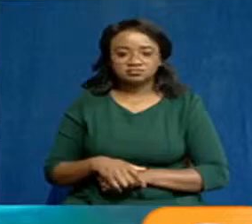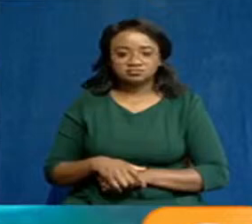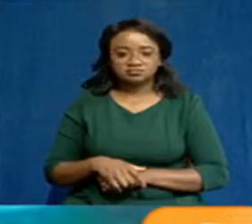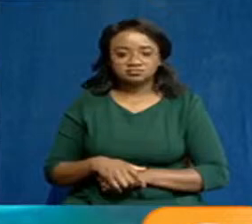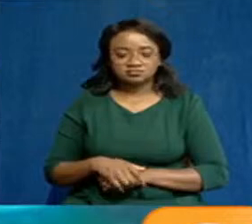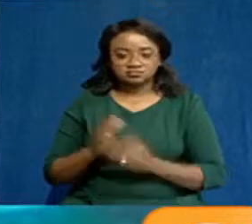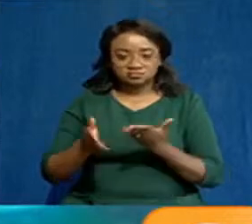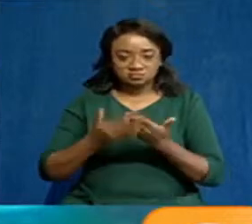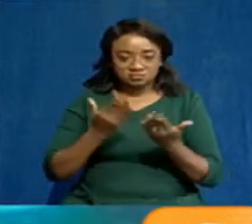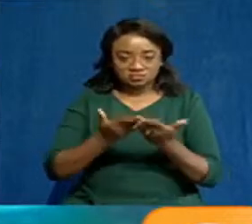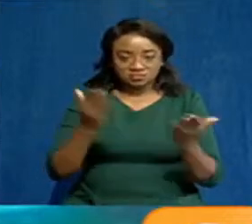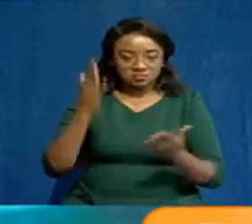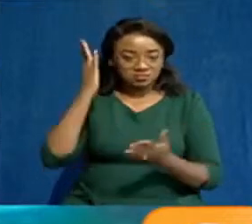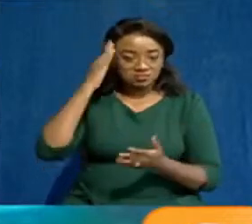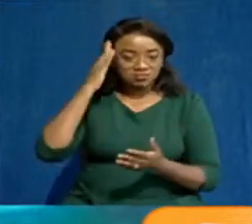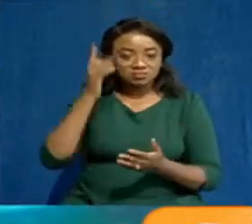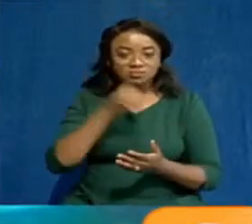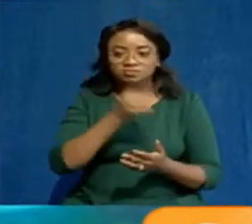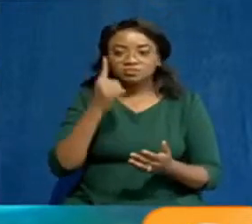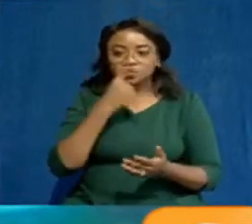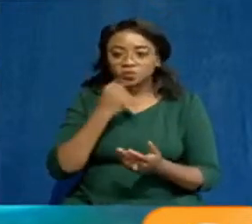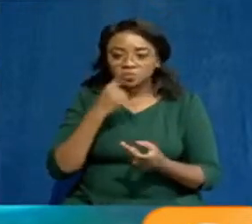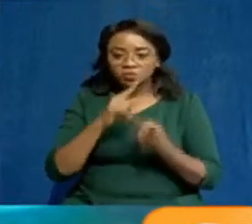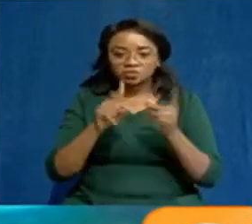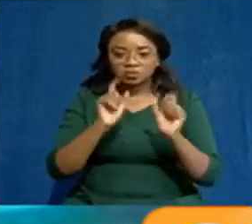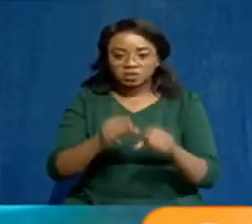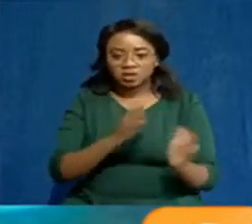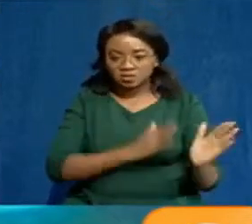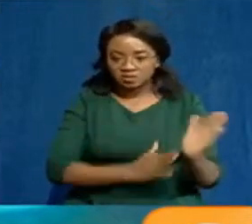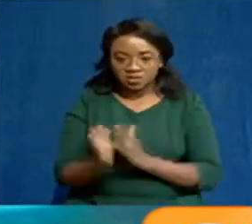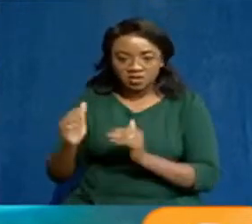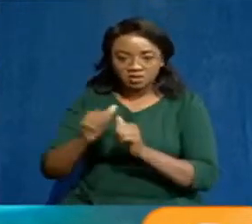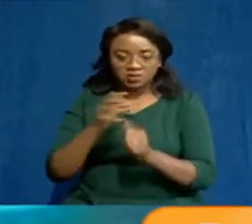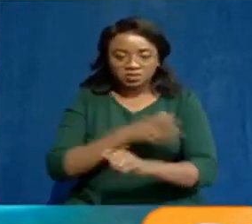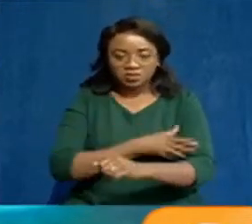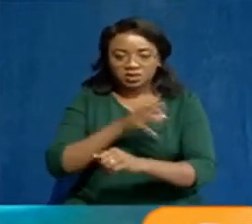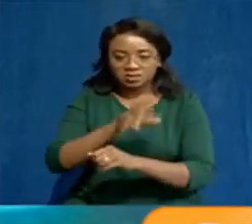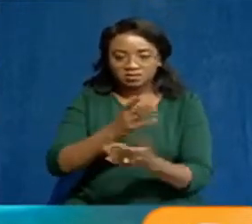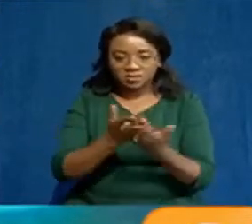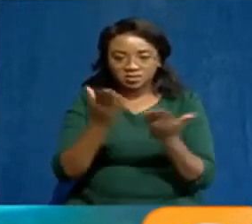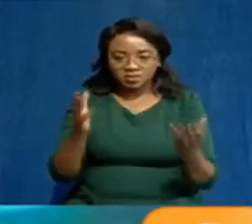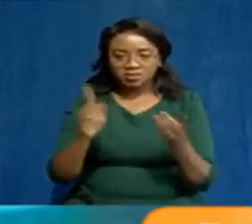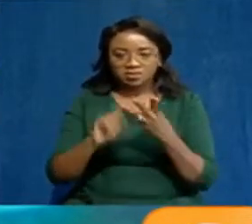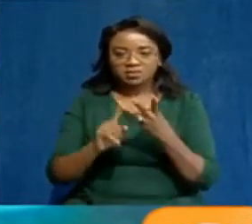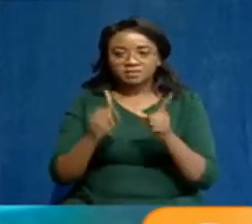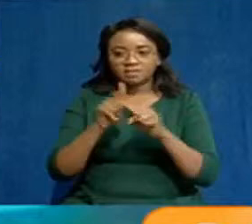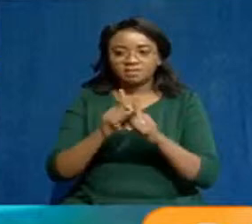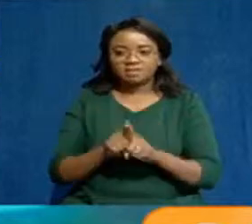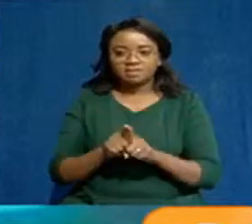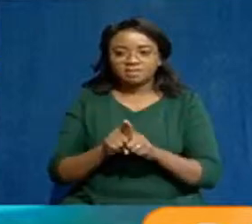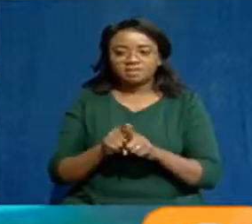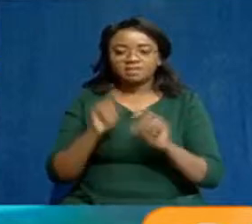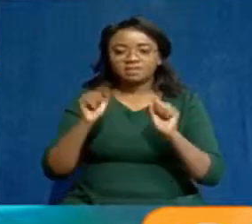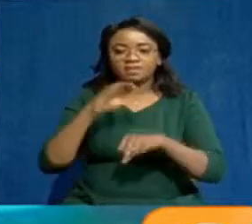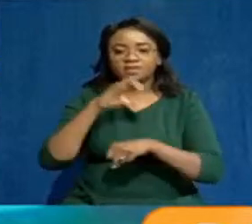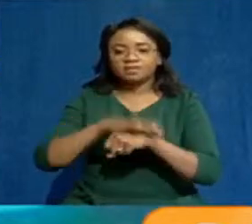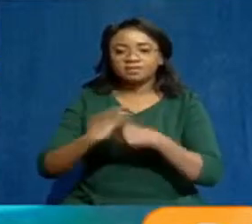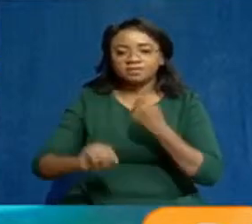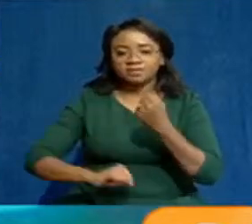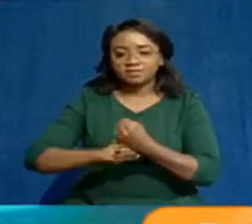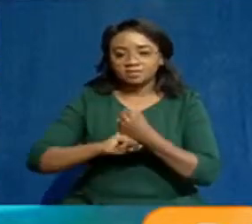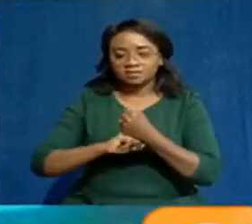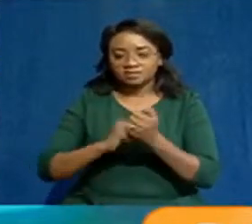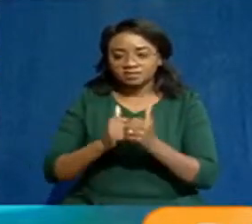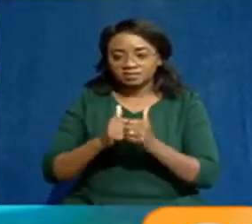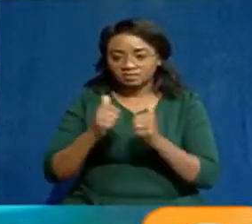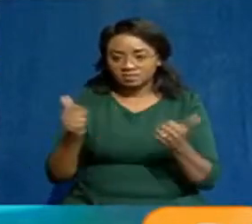are, so that they can plan for them in terms of capacity building, in terms of any assistance, for example,